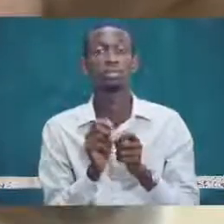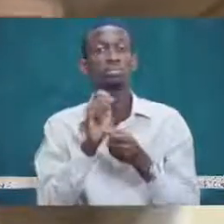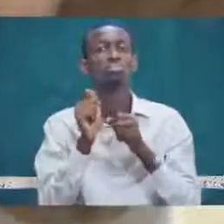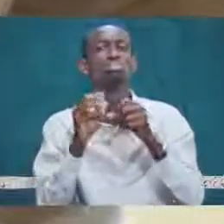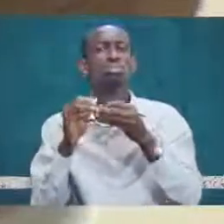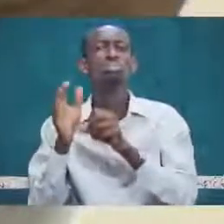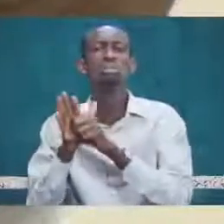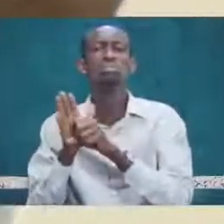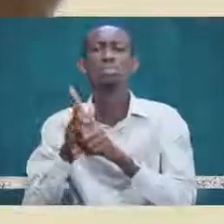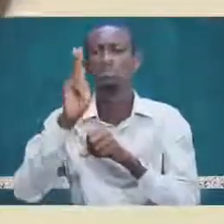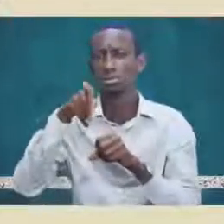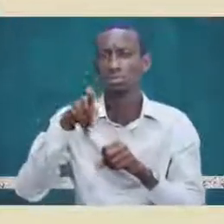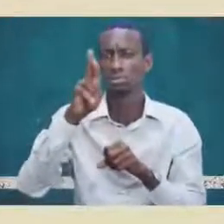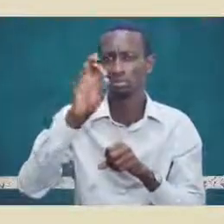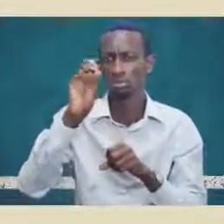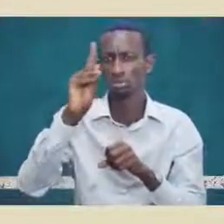product that is forming.